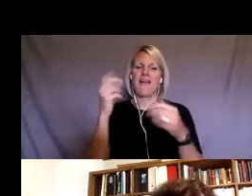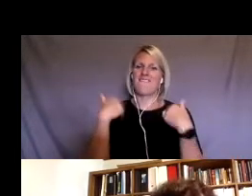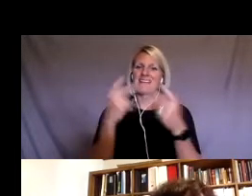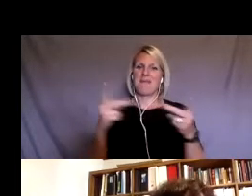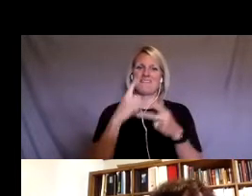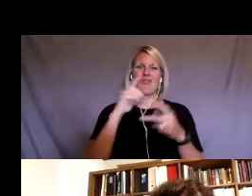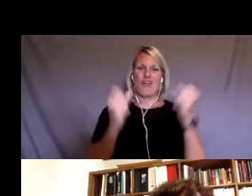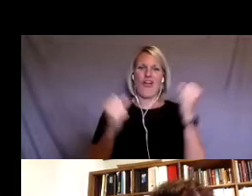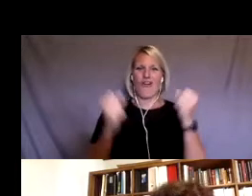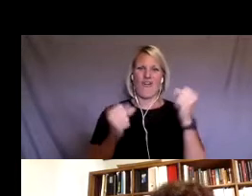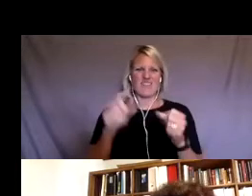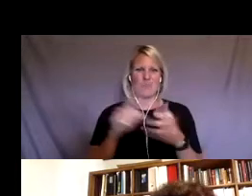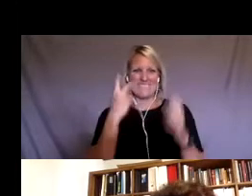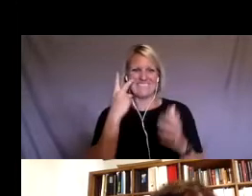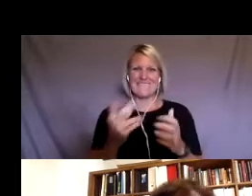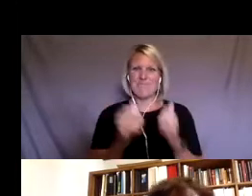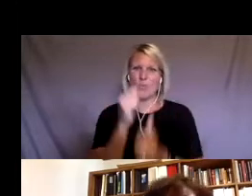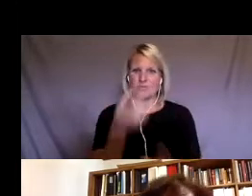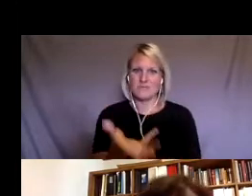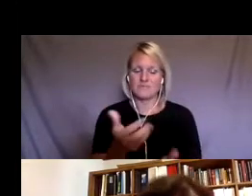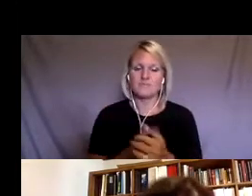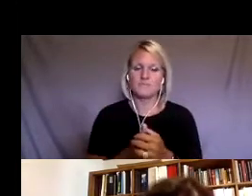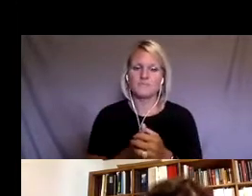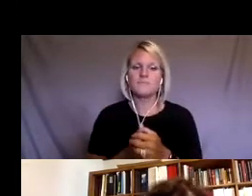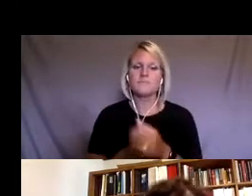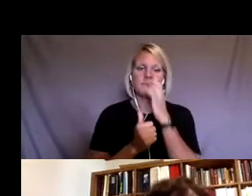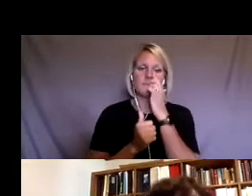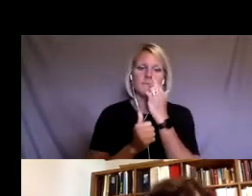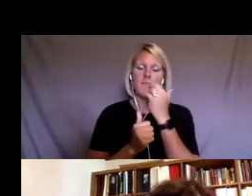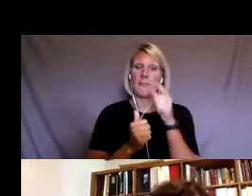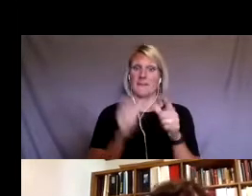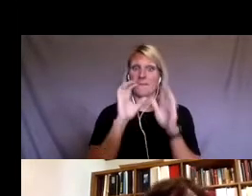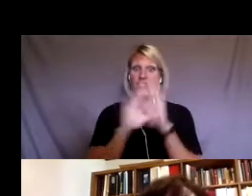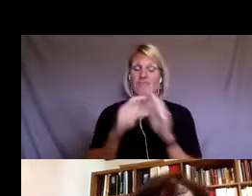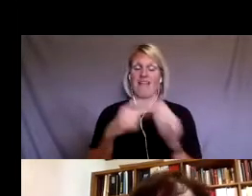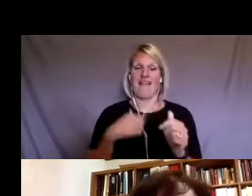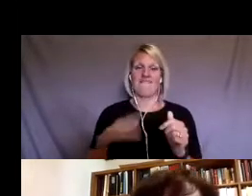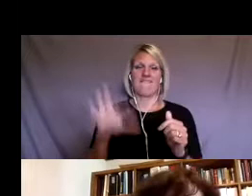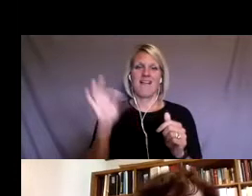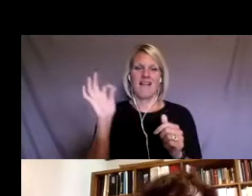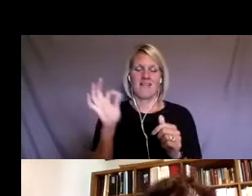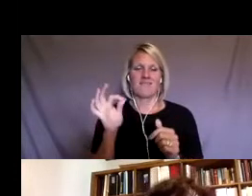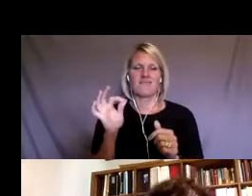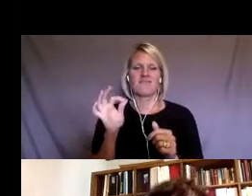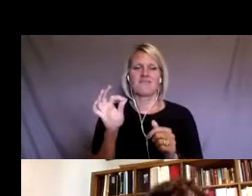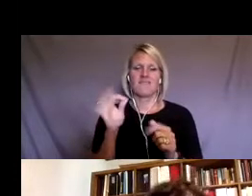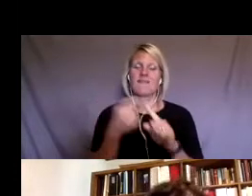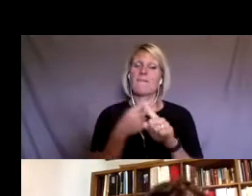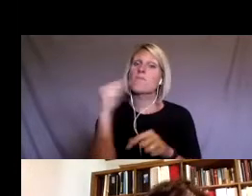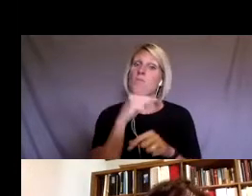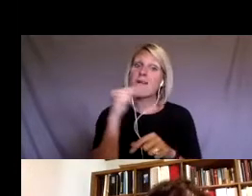And here is a picture I found from of Milwaukee from the air.